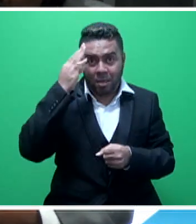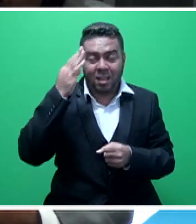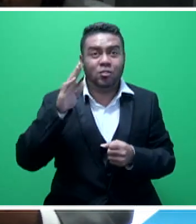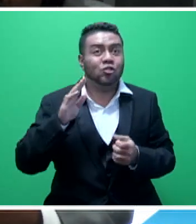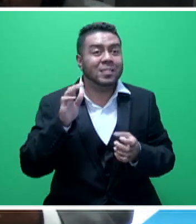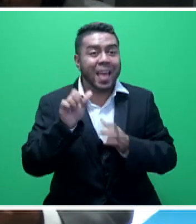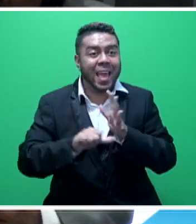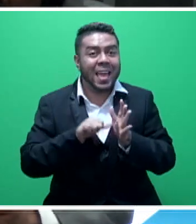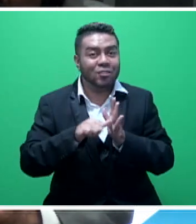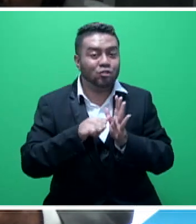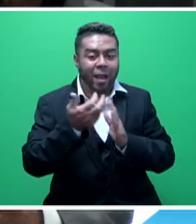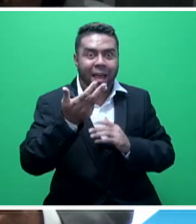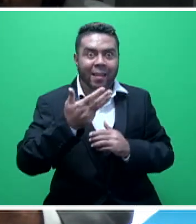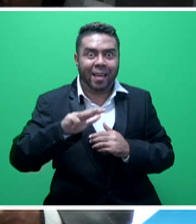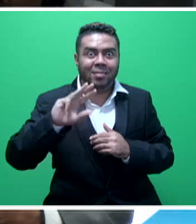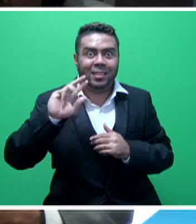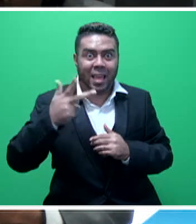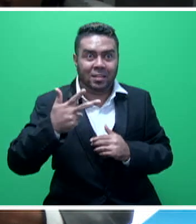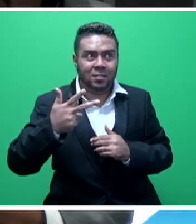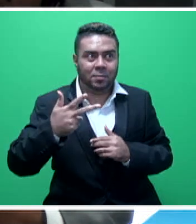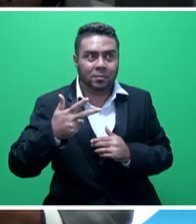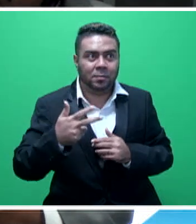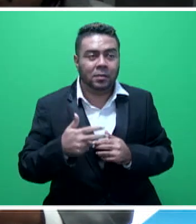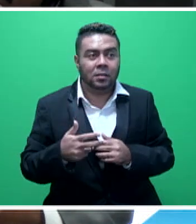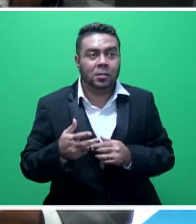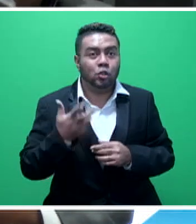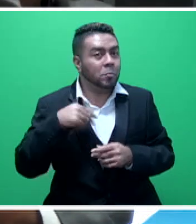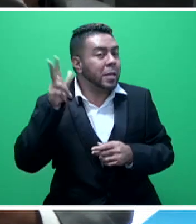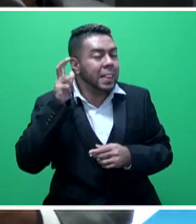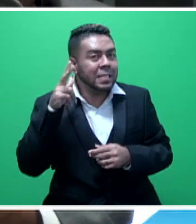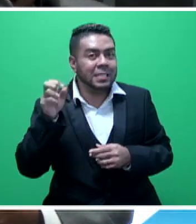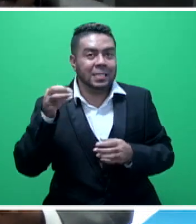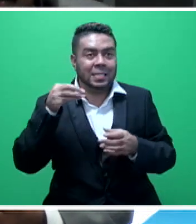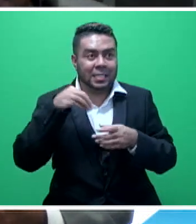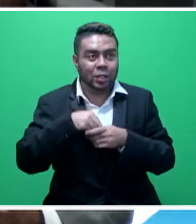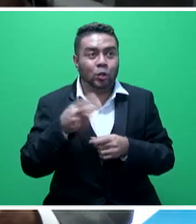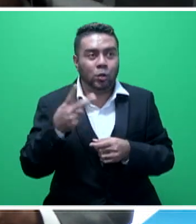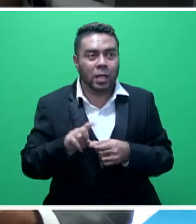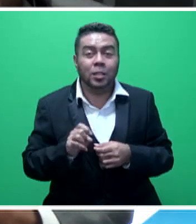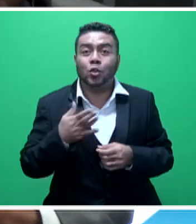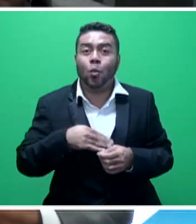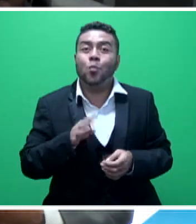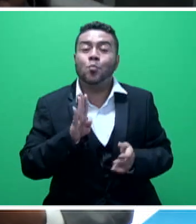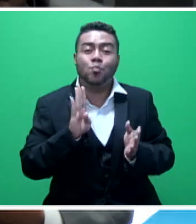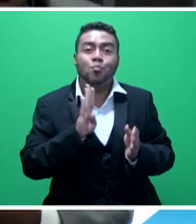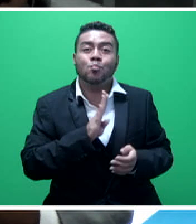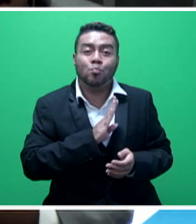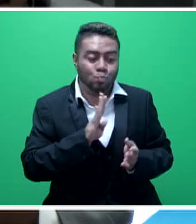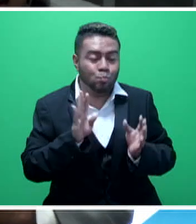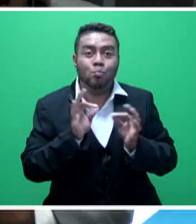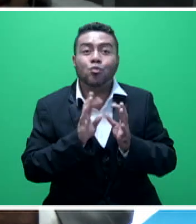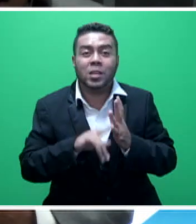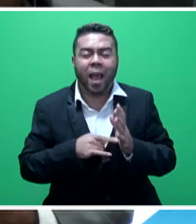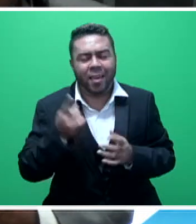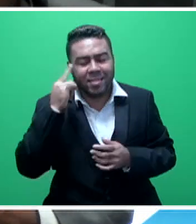98, and my cousin called me to say that she will be listening in tonight. So, Mbui, thank you. I think it's your bedtime